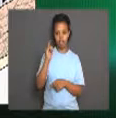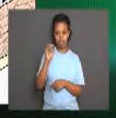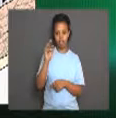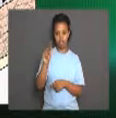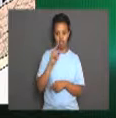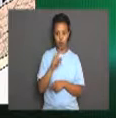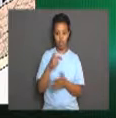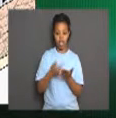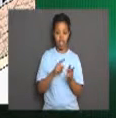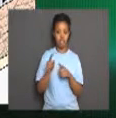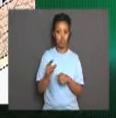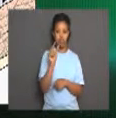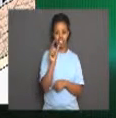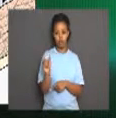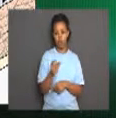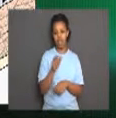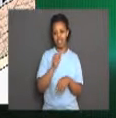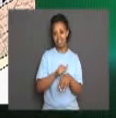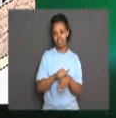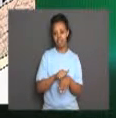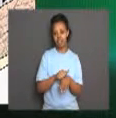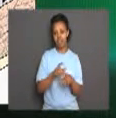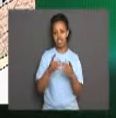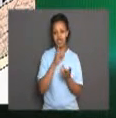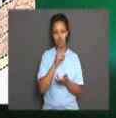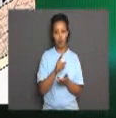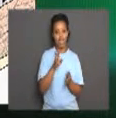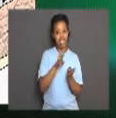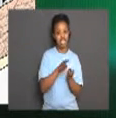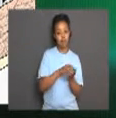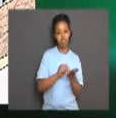tiny particles of solid matter that have settled.